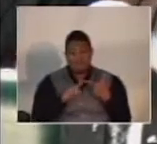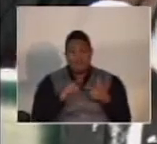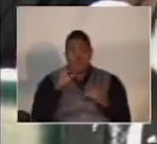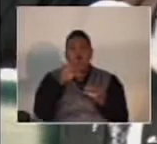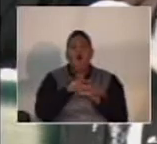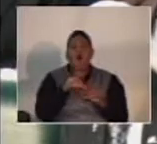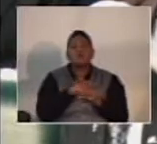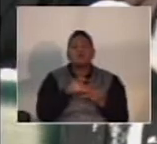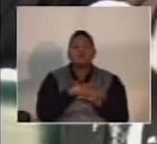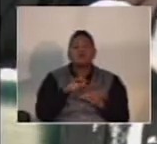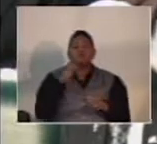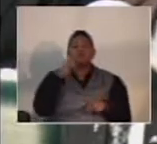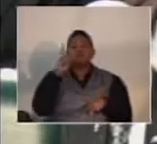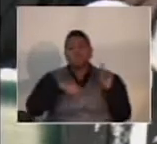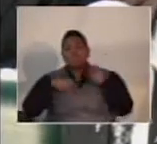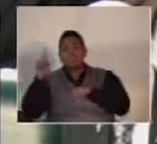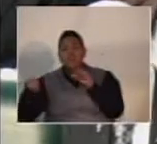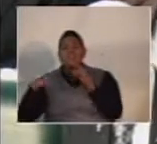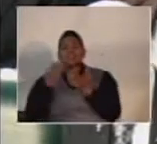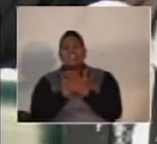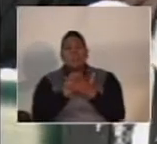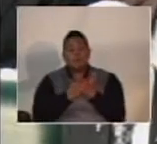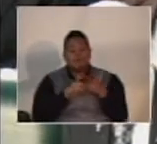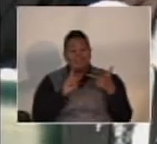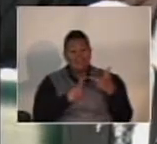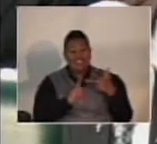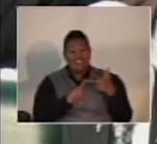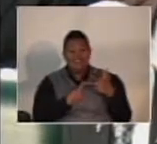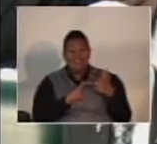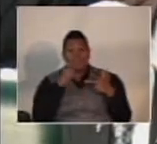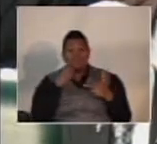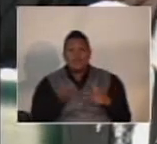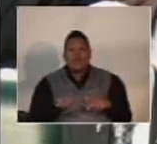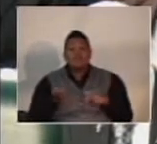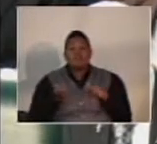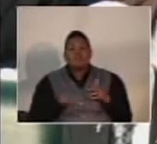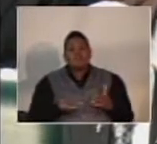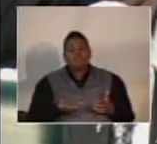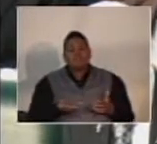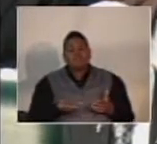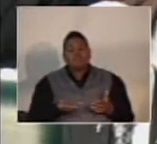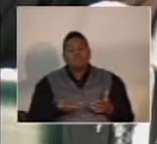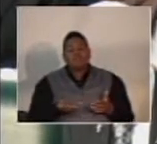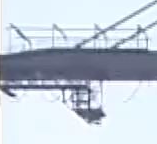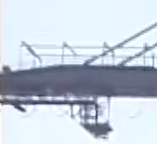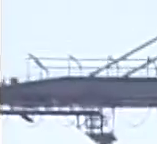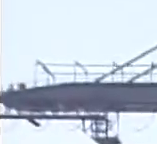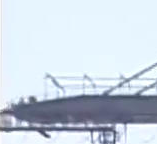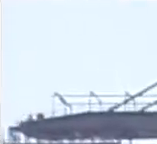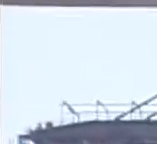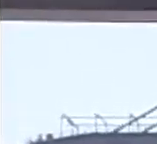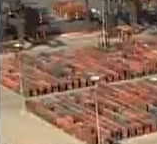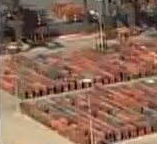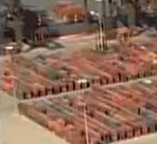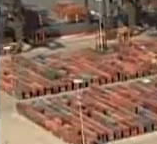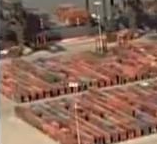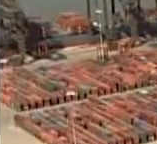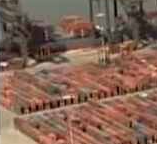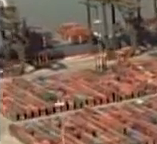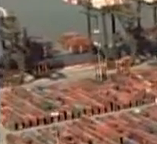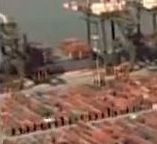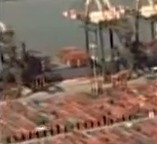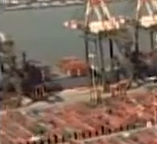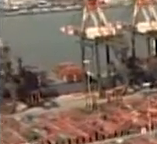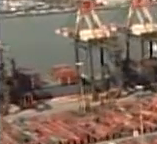contributing to the diversification of the economy, and C, raising the economic returns to labor. One of the